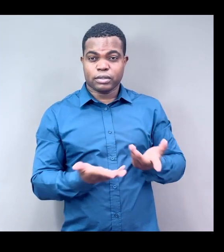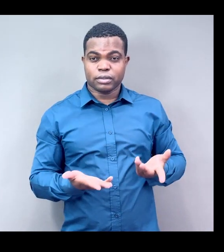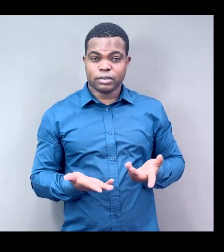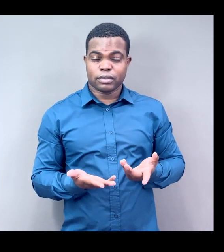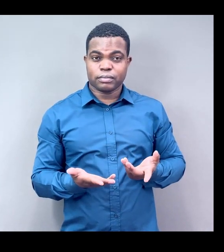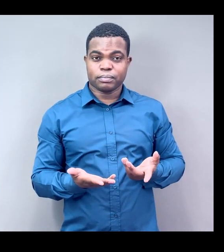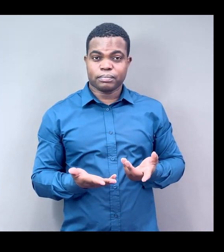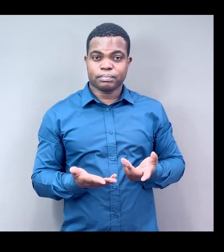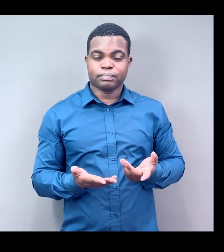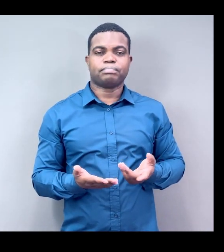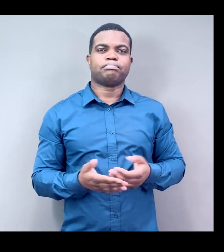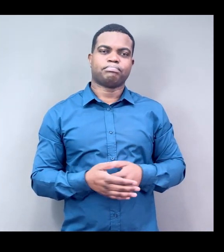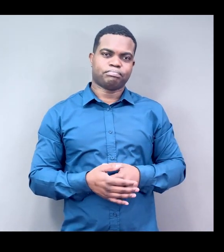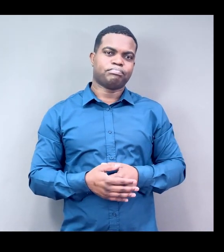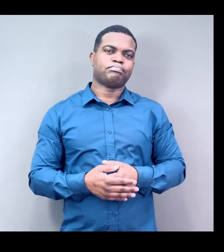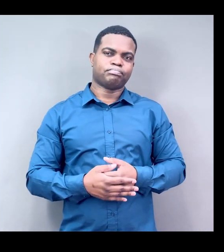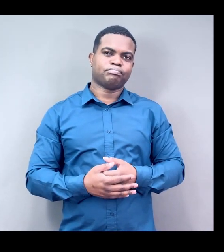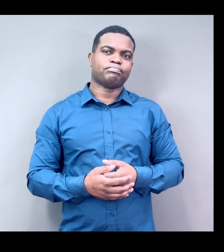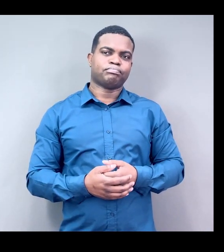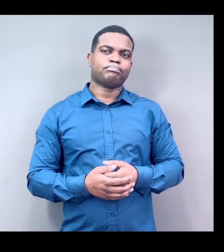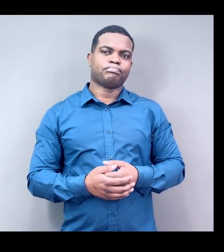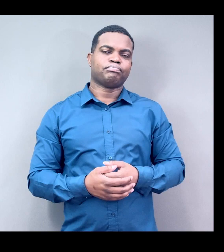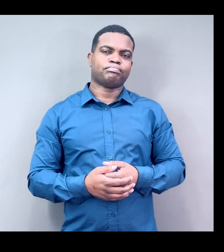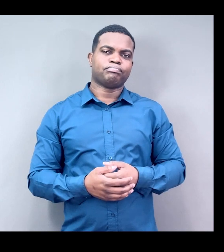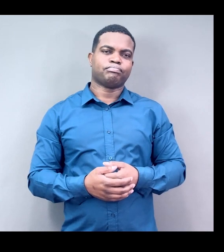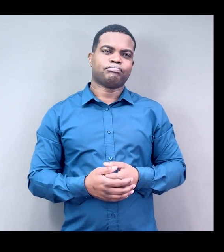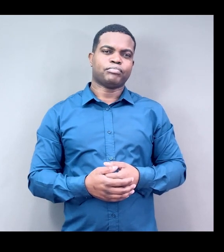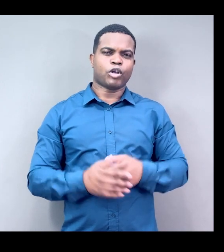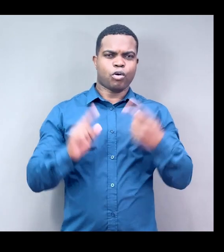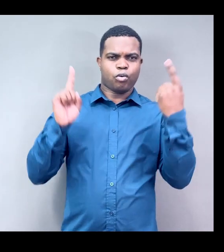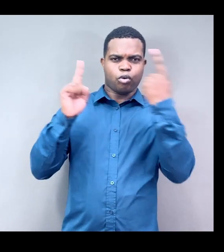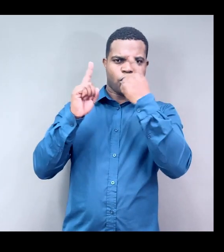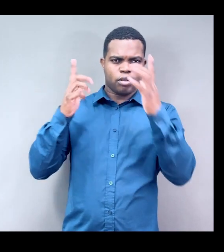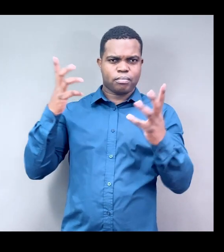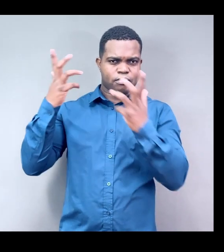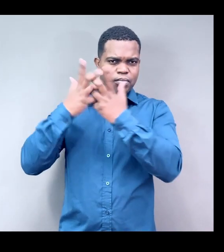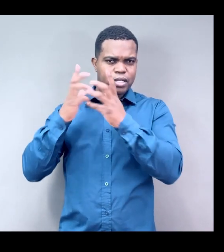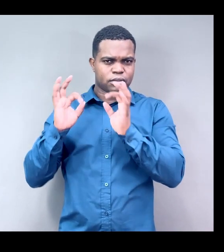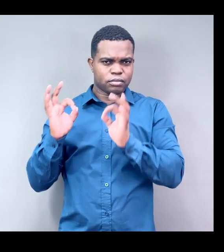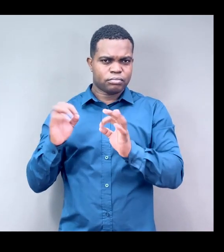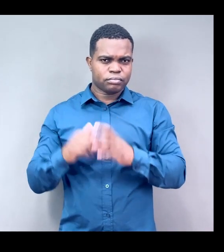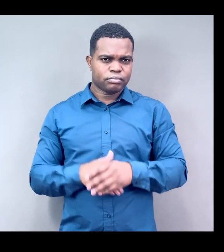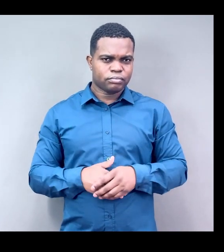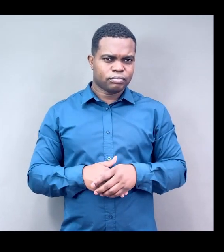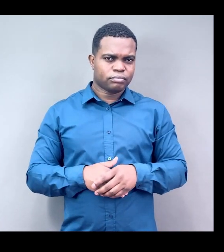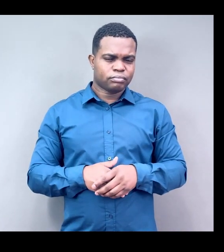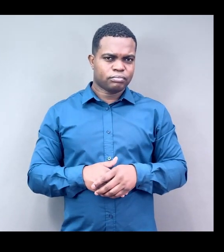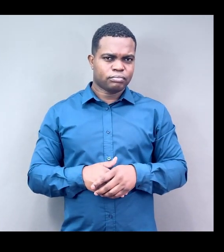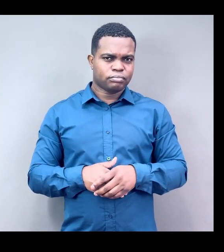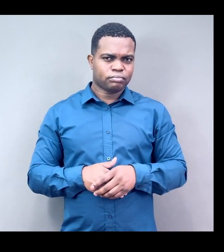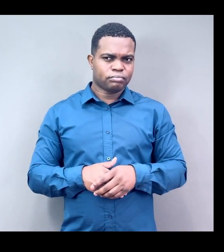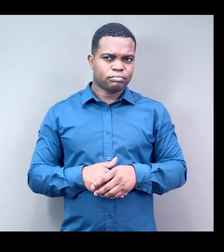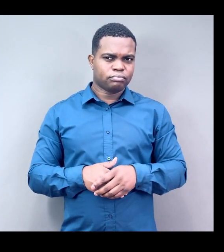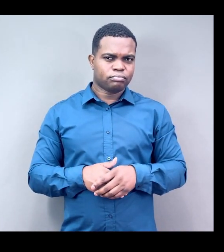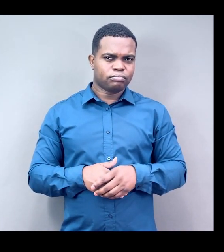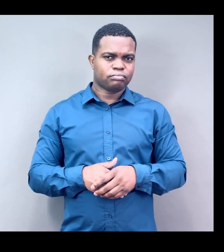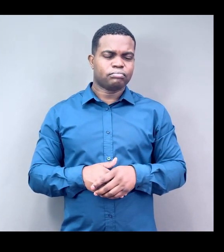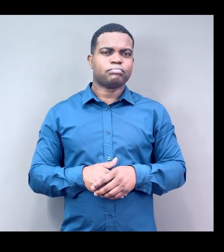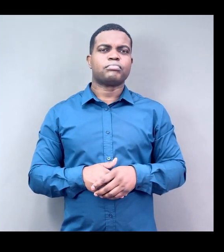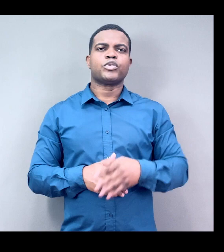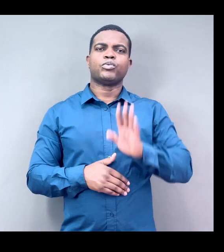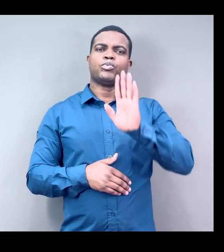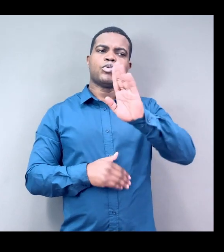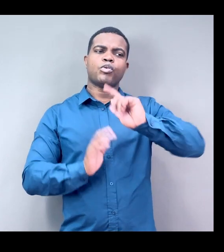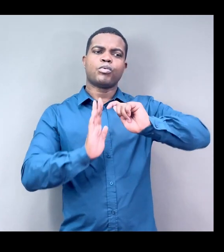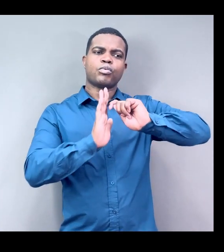election process? Is it realistic? So if it is realistic, does it align with